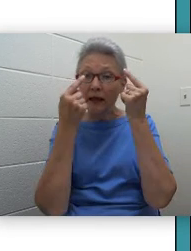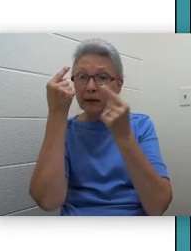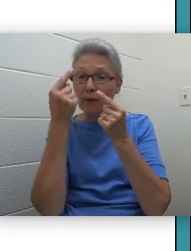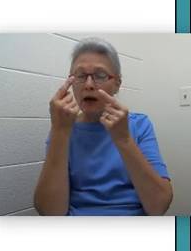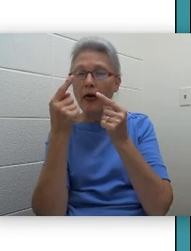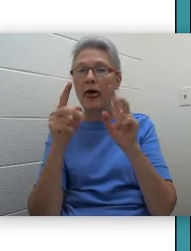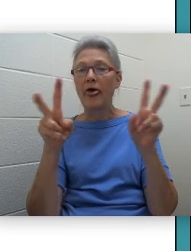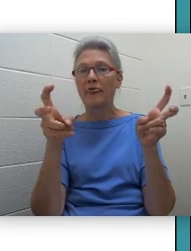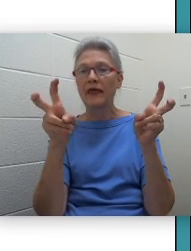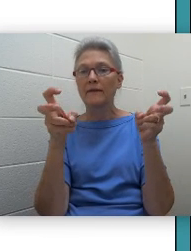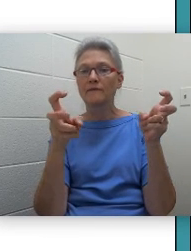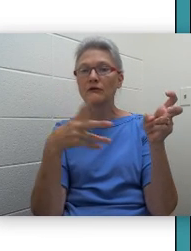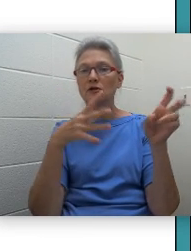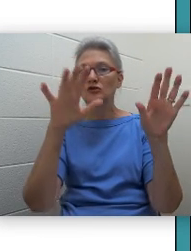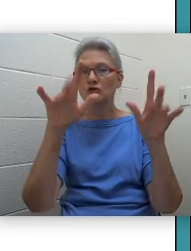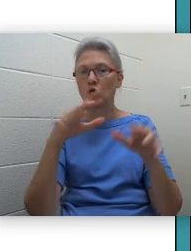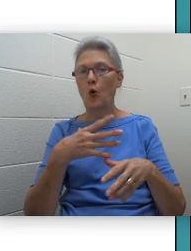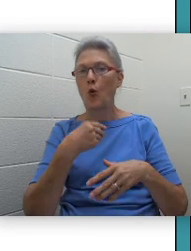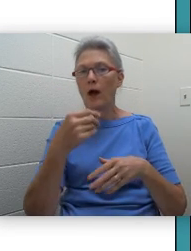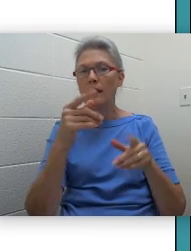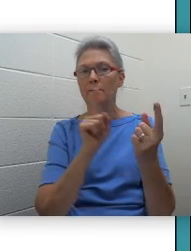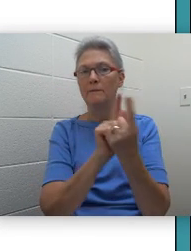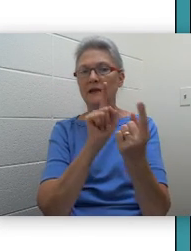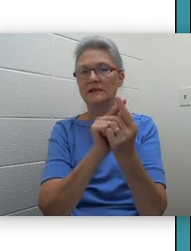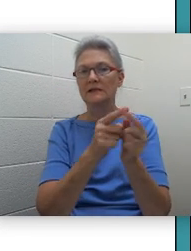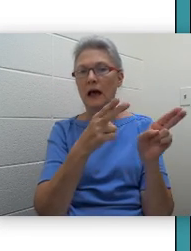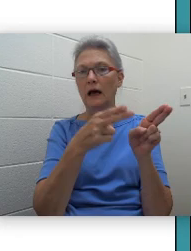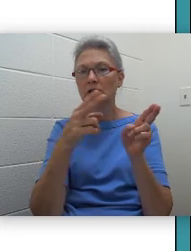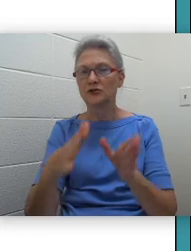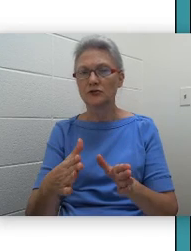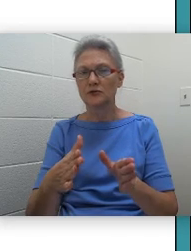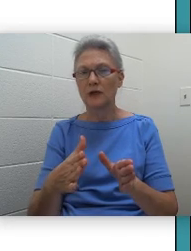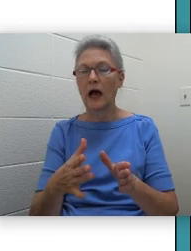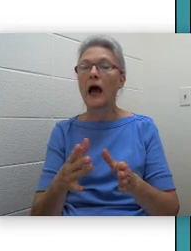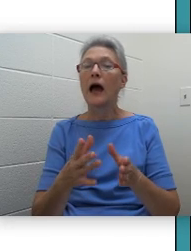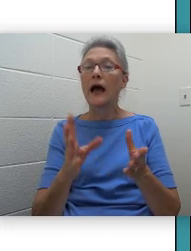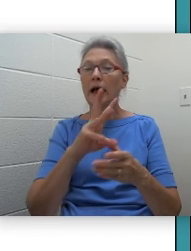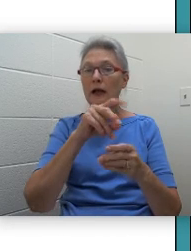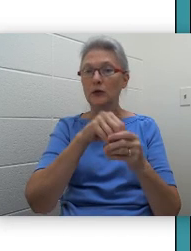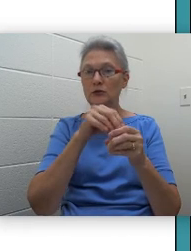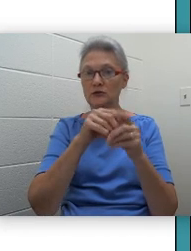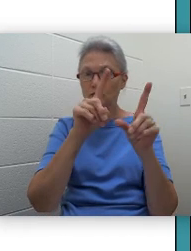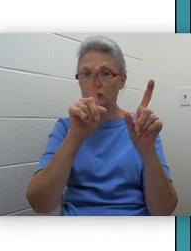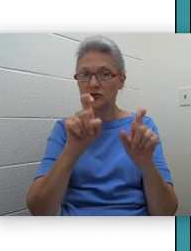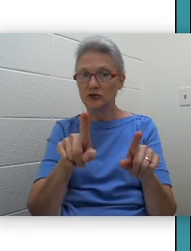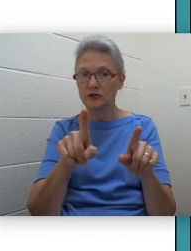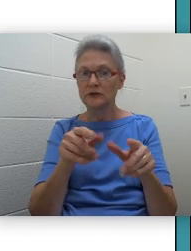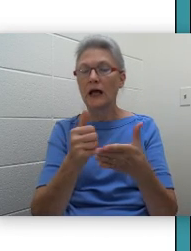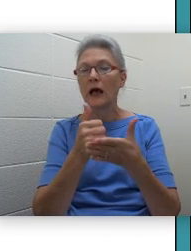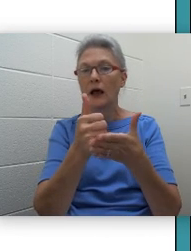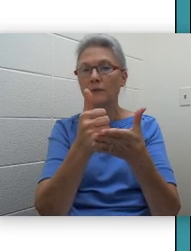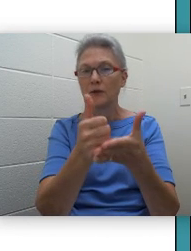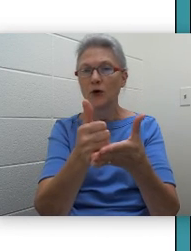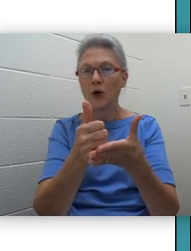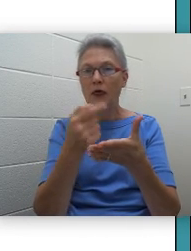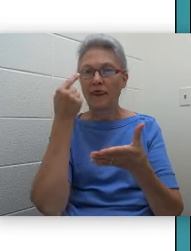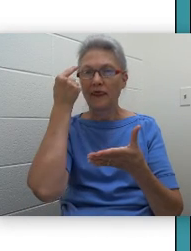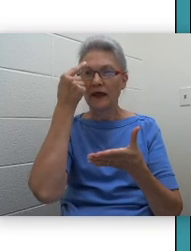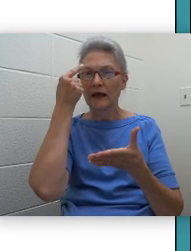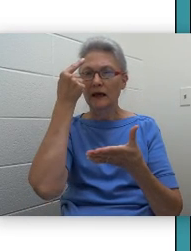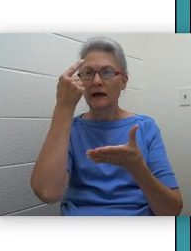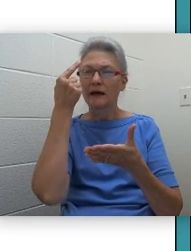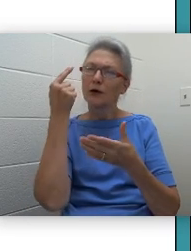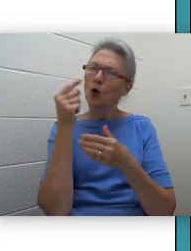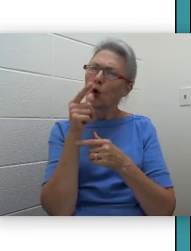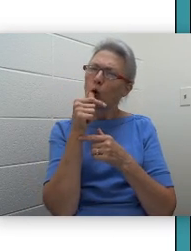a theme for Snow White Meets the Huntsman. I included some questions to help guide your thinking. Think about